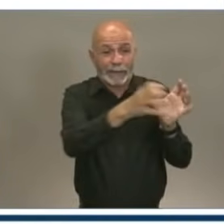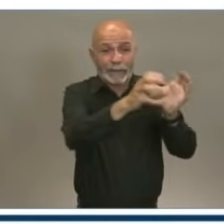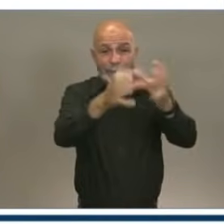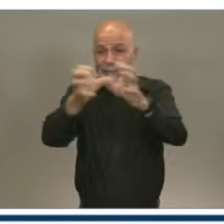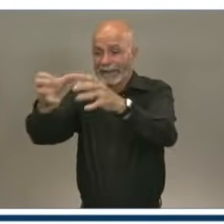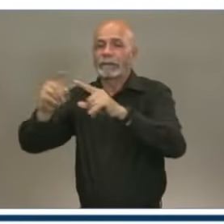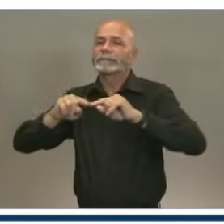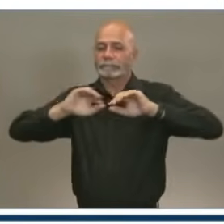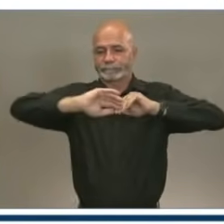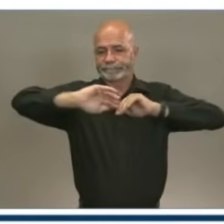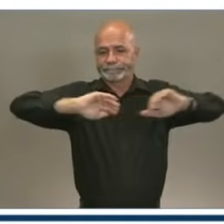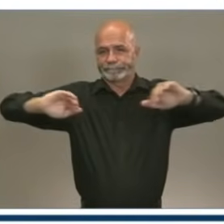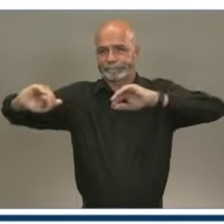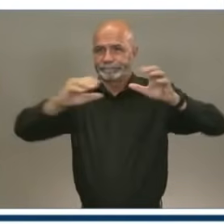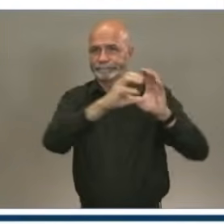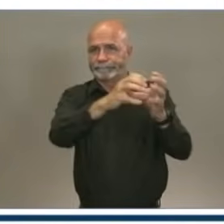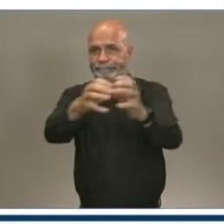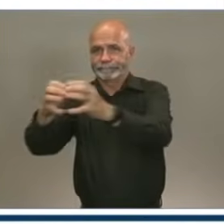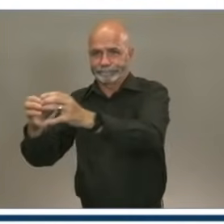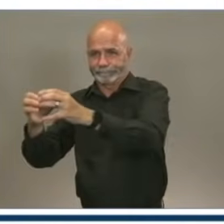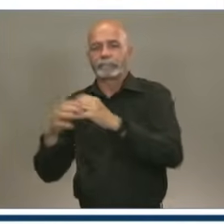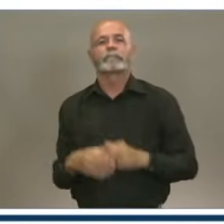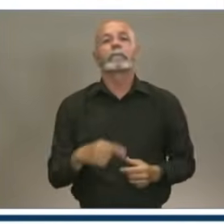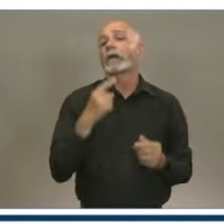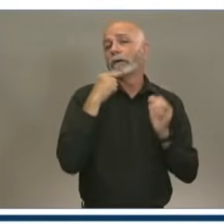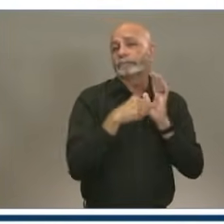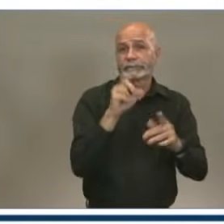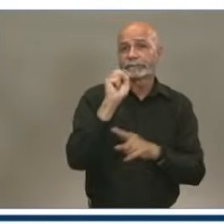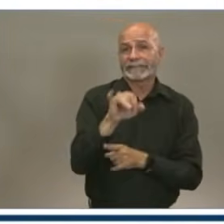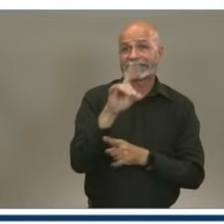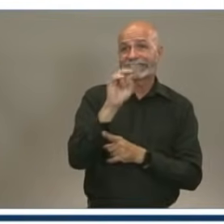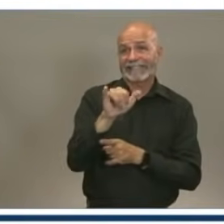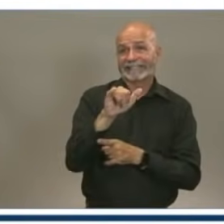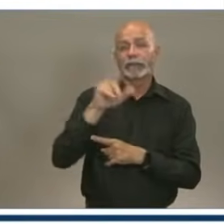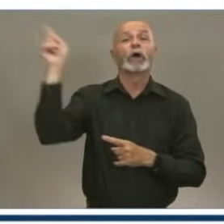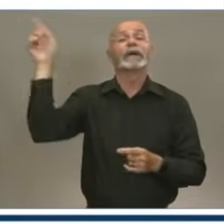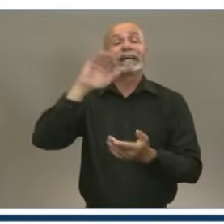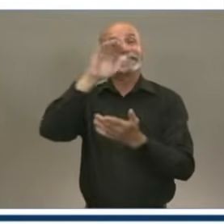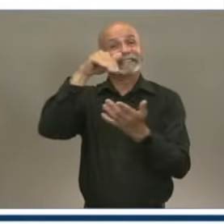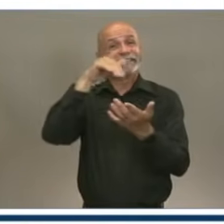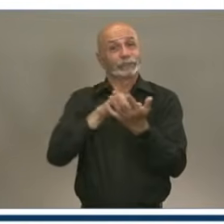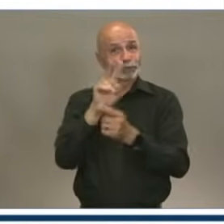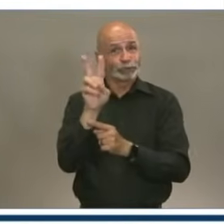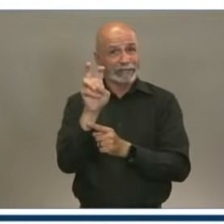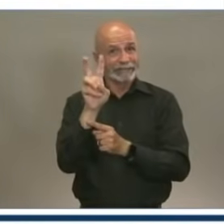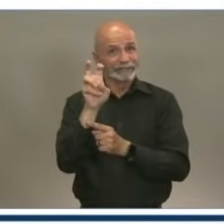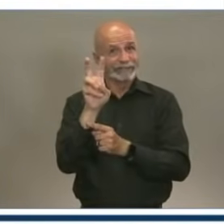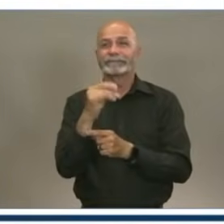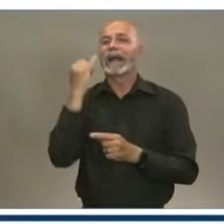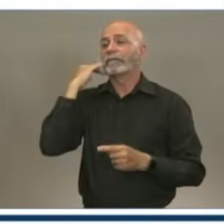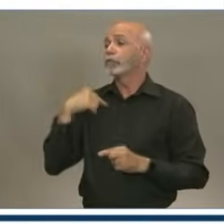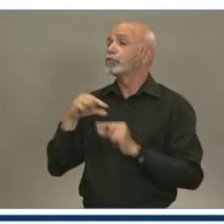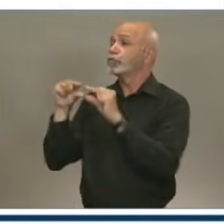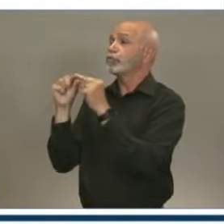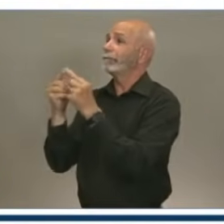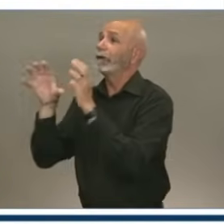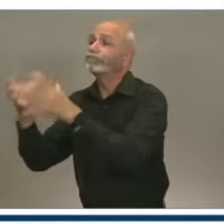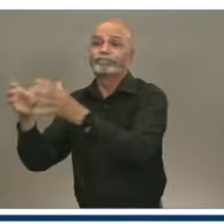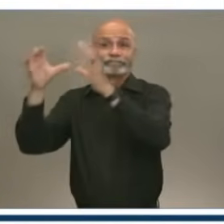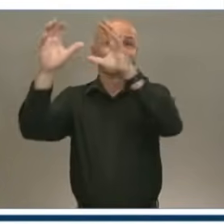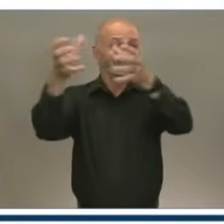Centre 200 in Sydney, for example, can host multiple groups of 150 indoors, or if